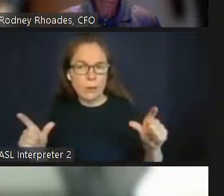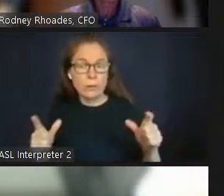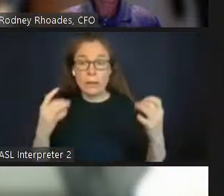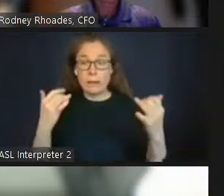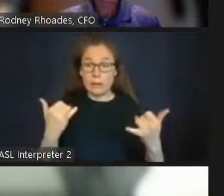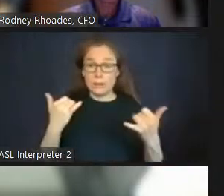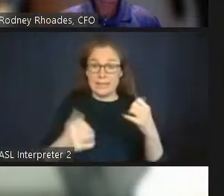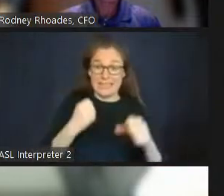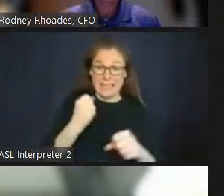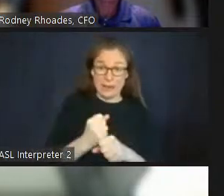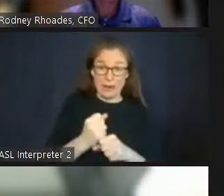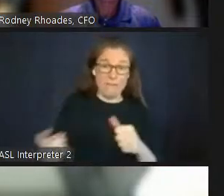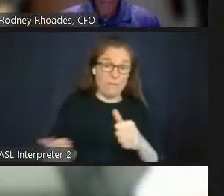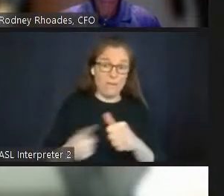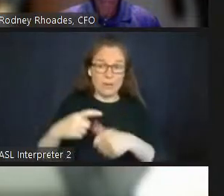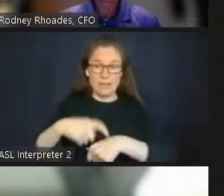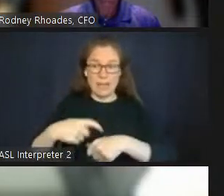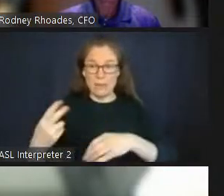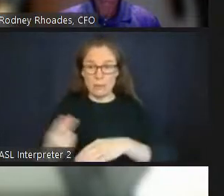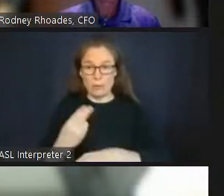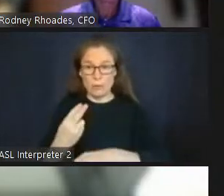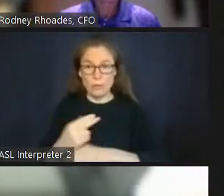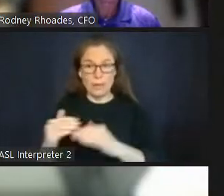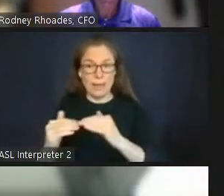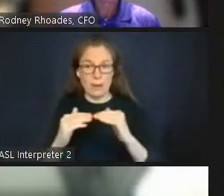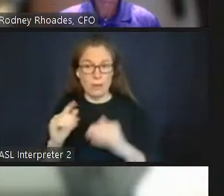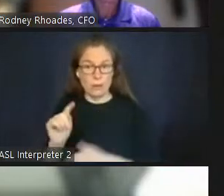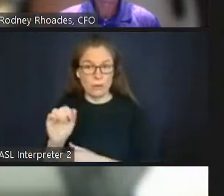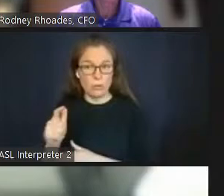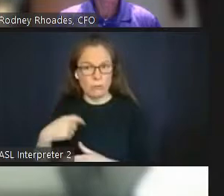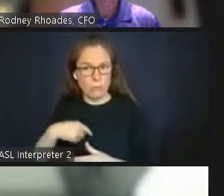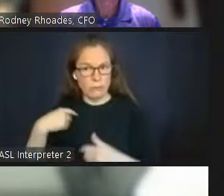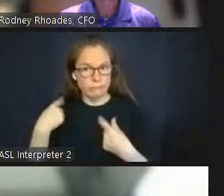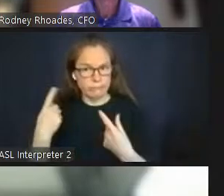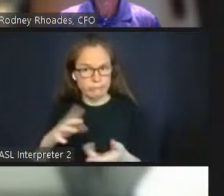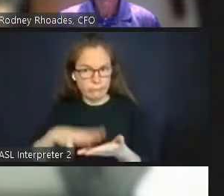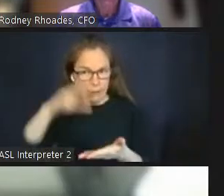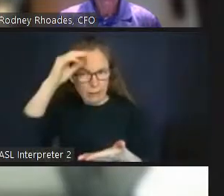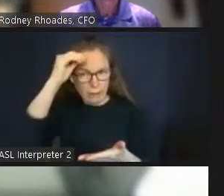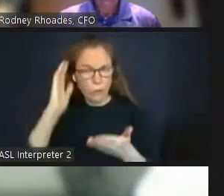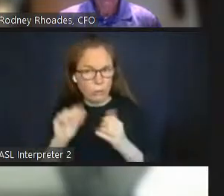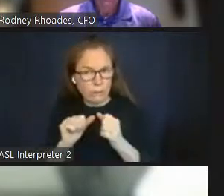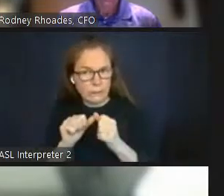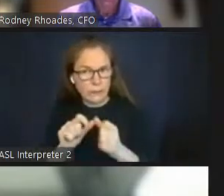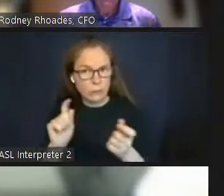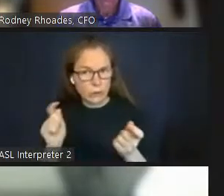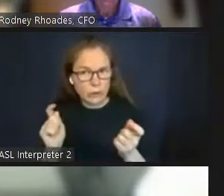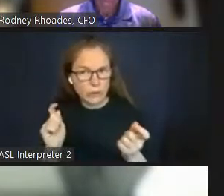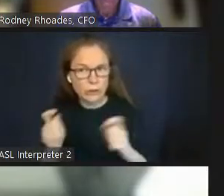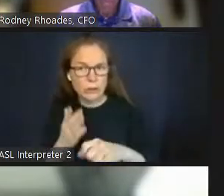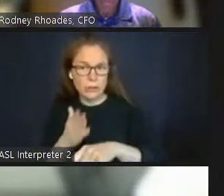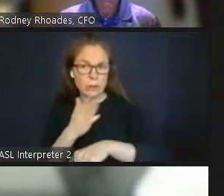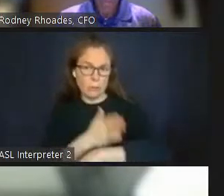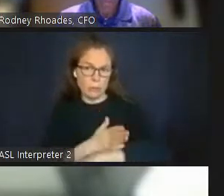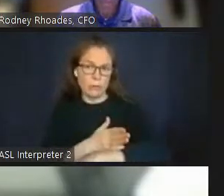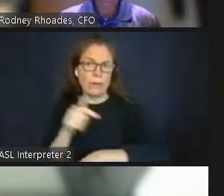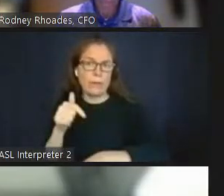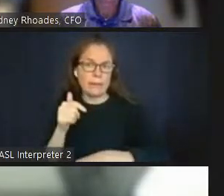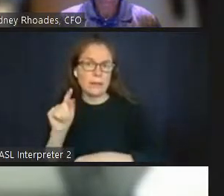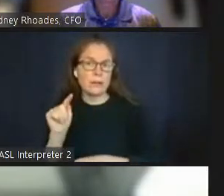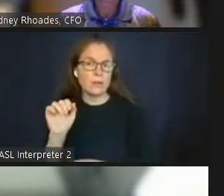lot in the process, and we will continue to evolve and improve the budget equity tool and